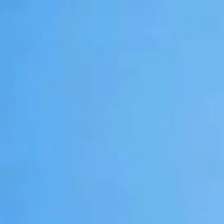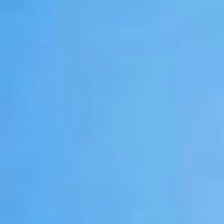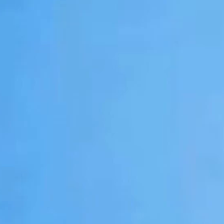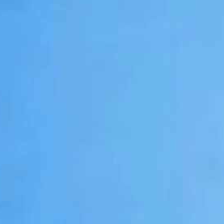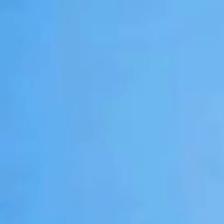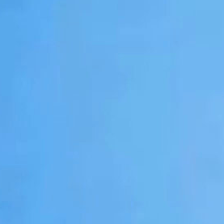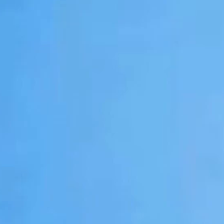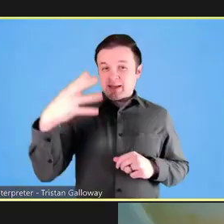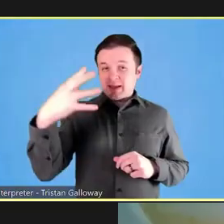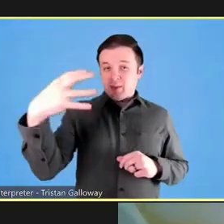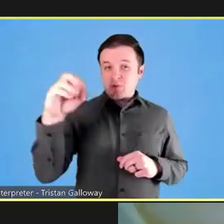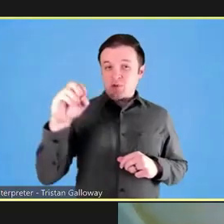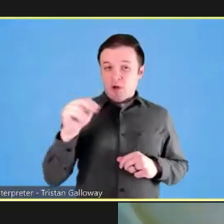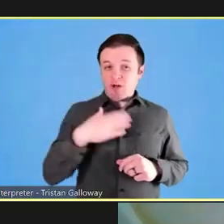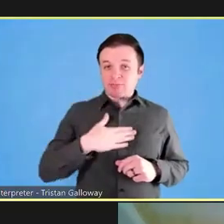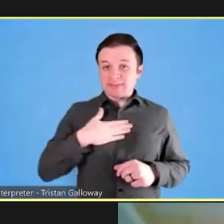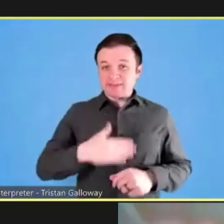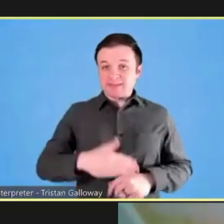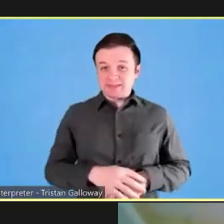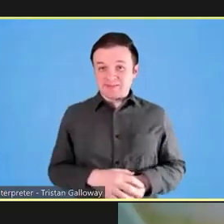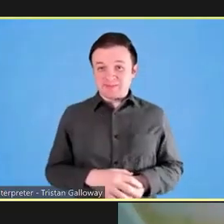cameras.